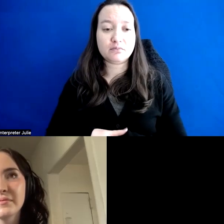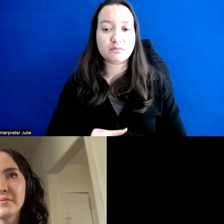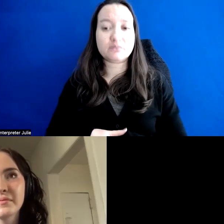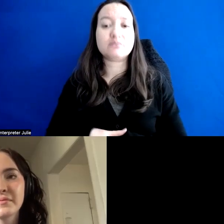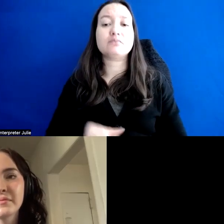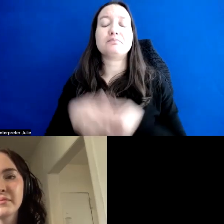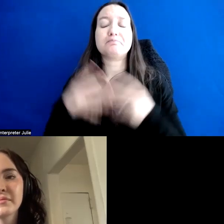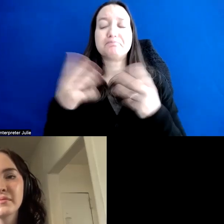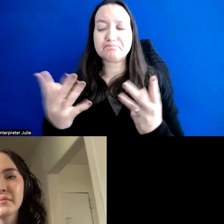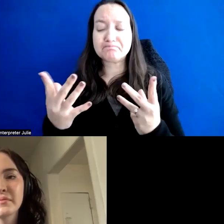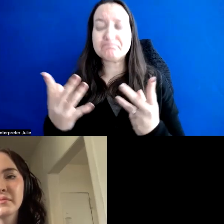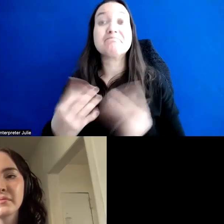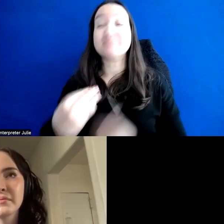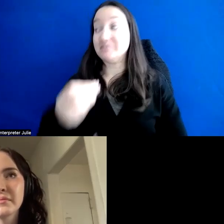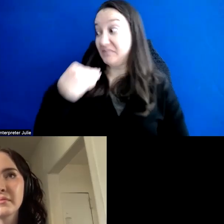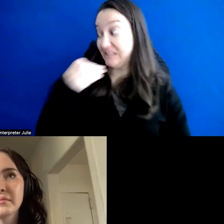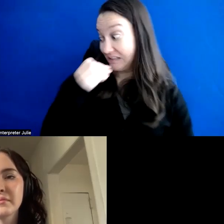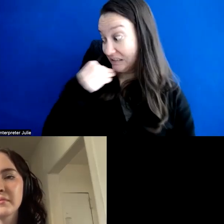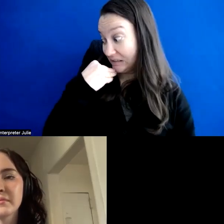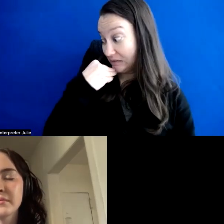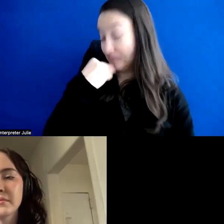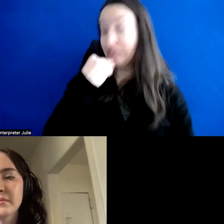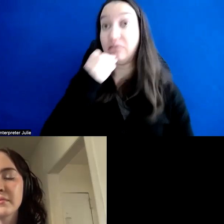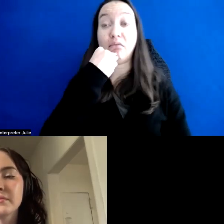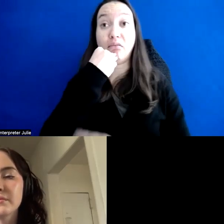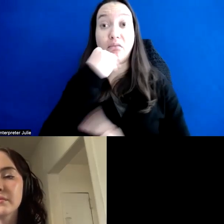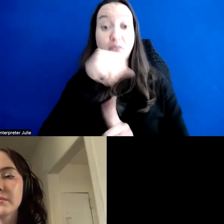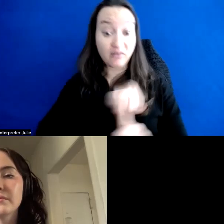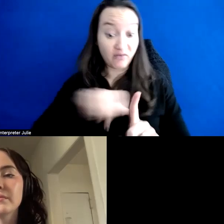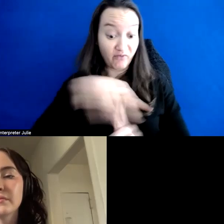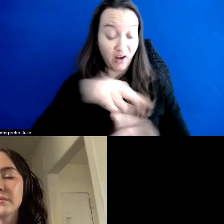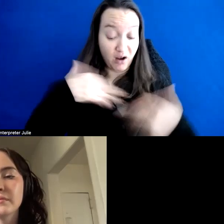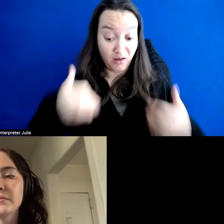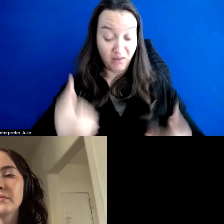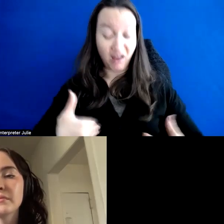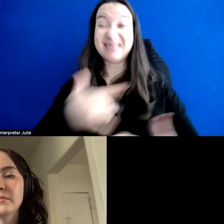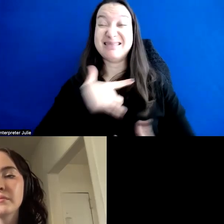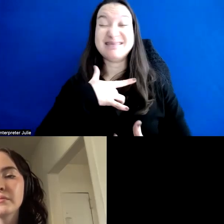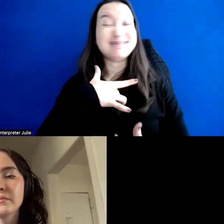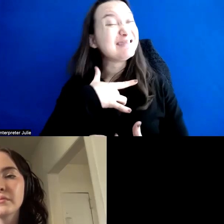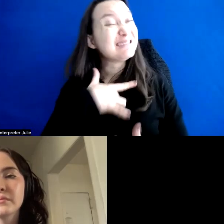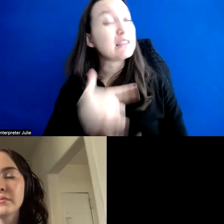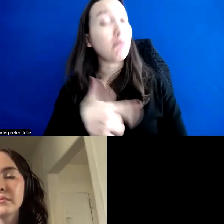So what we eat, the environment of our bodies generally,